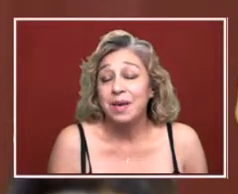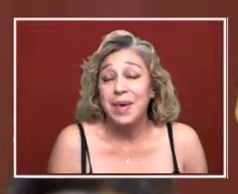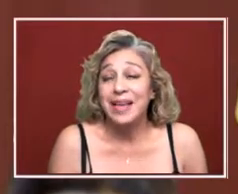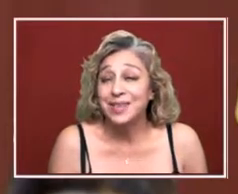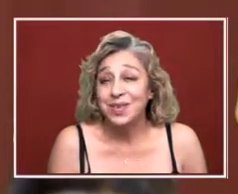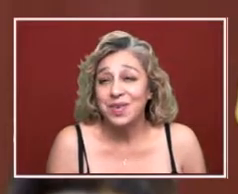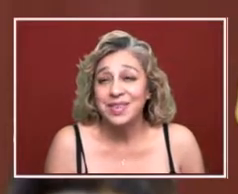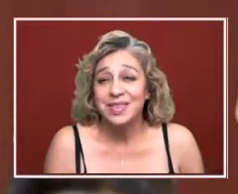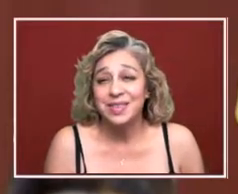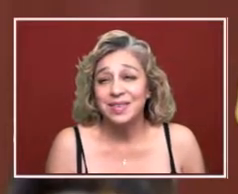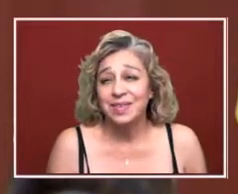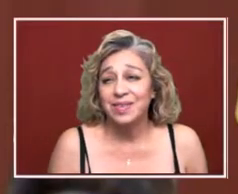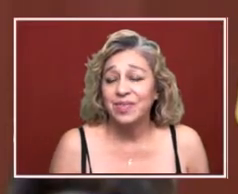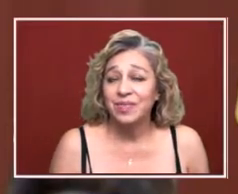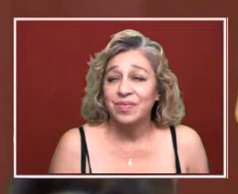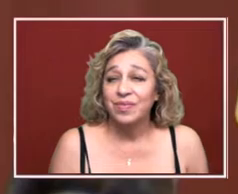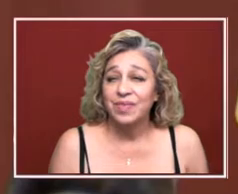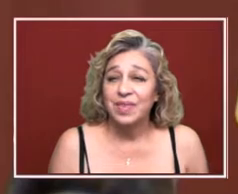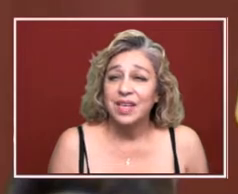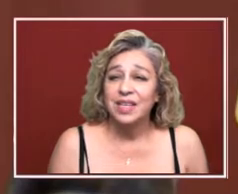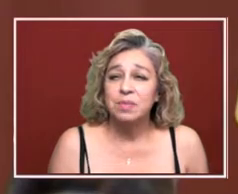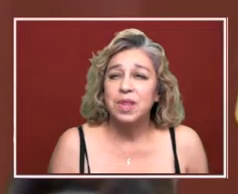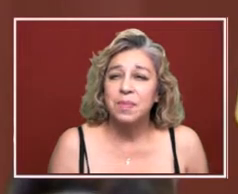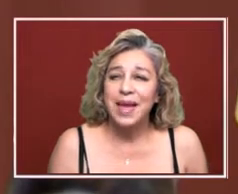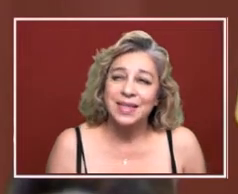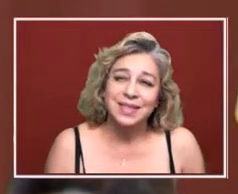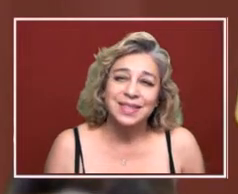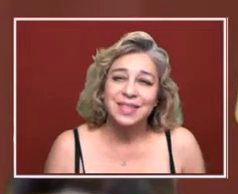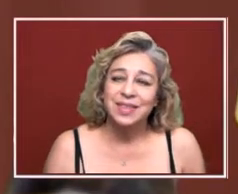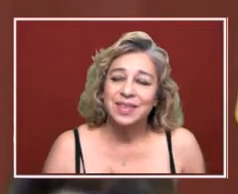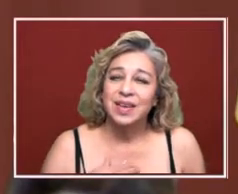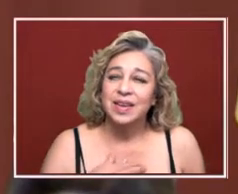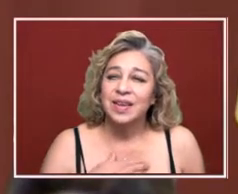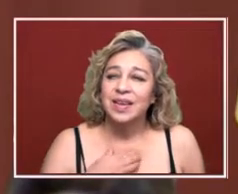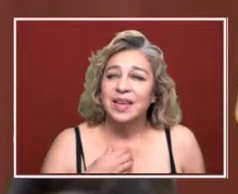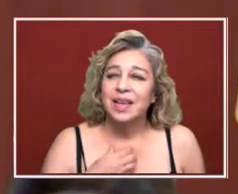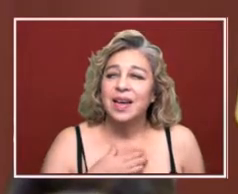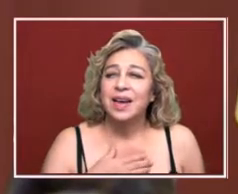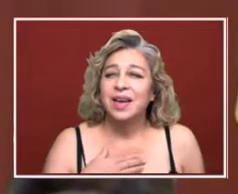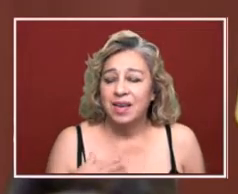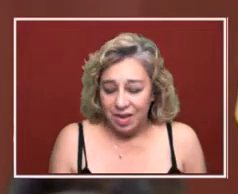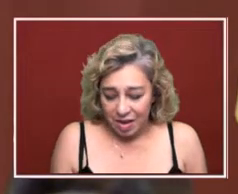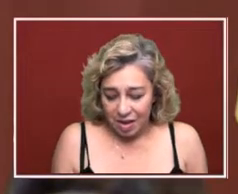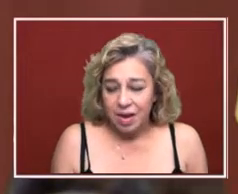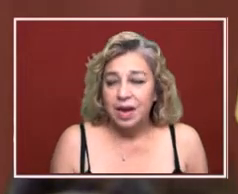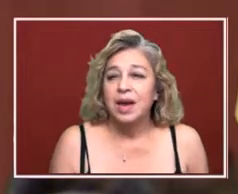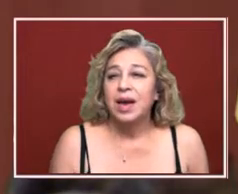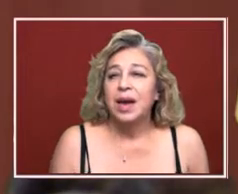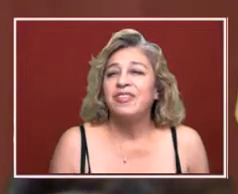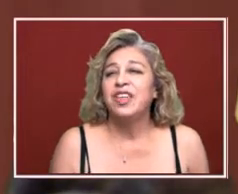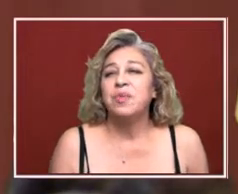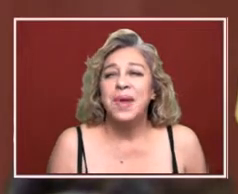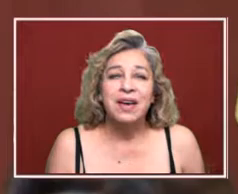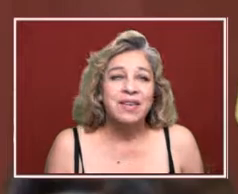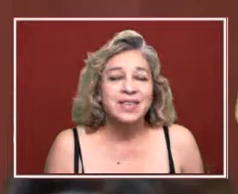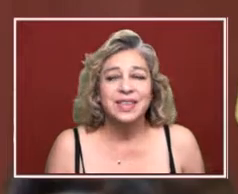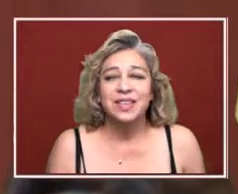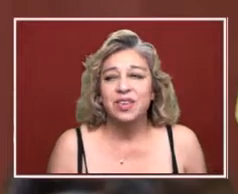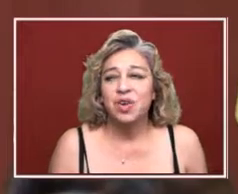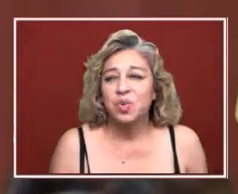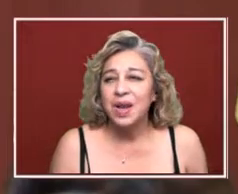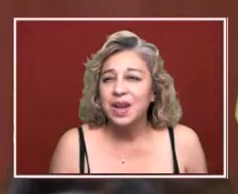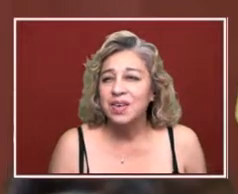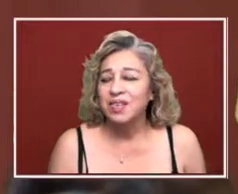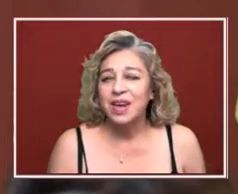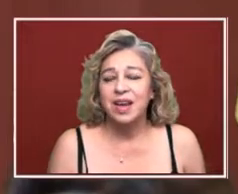the ambassadors, diplomáticos, diplomats, eméritos de carrera que están aquí, of their merits and